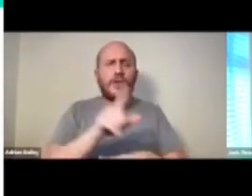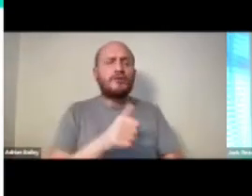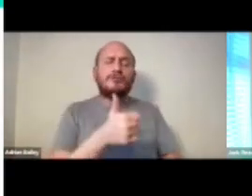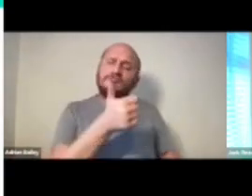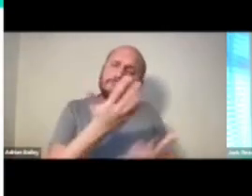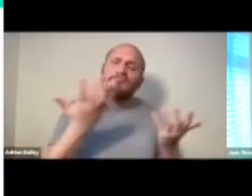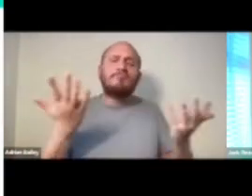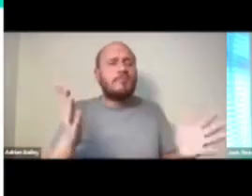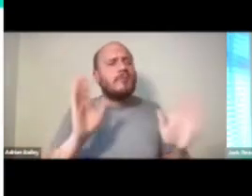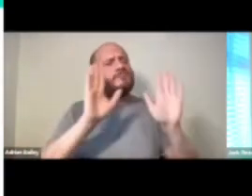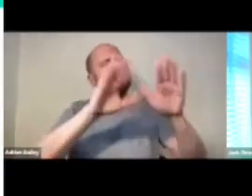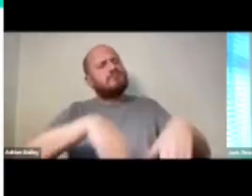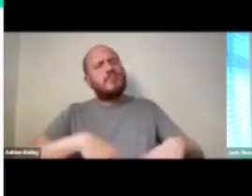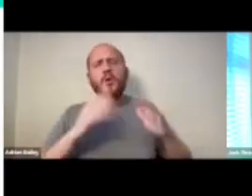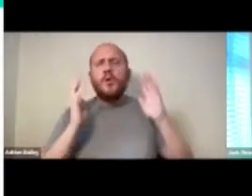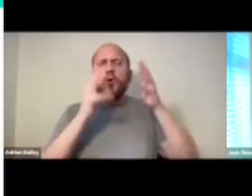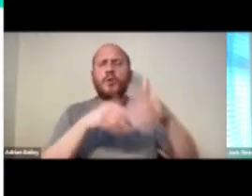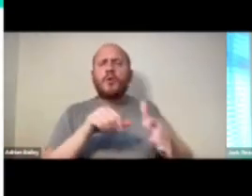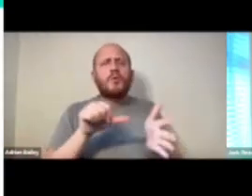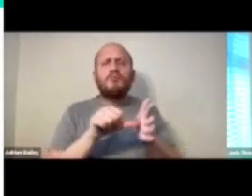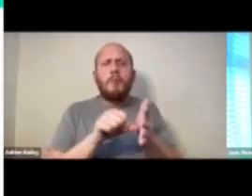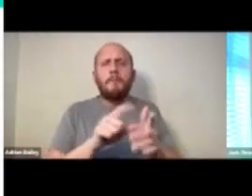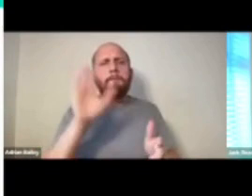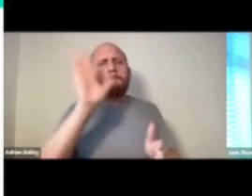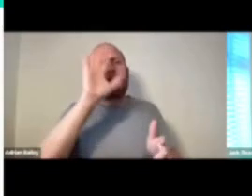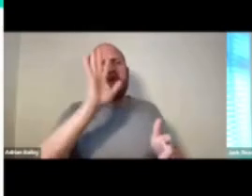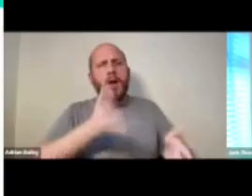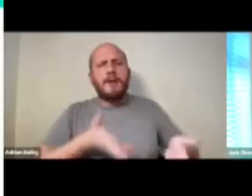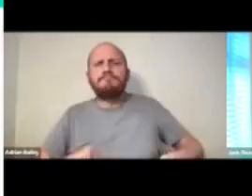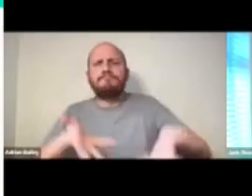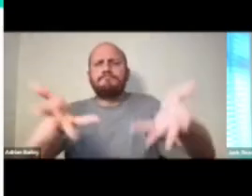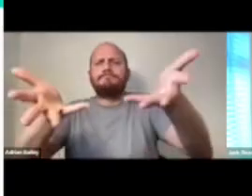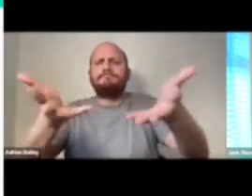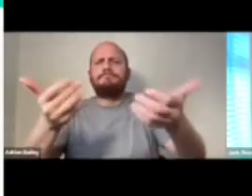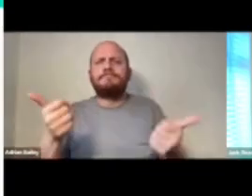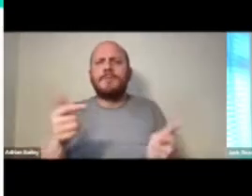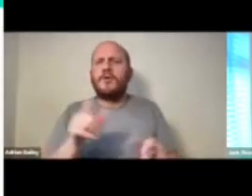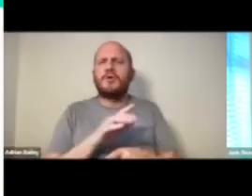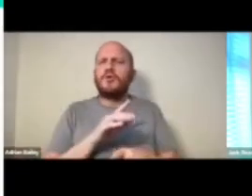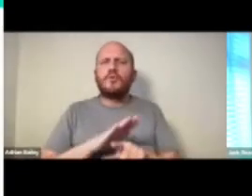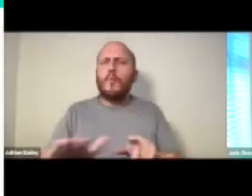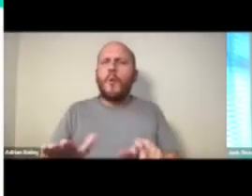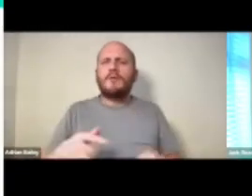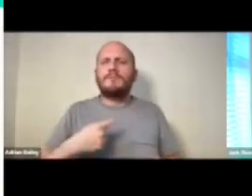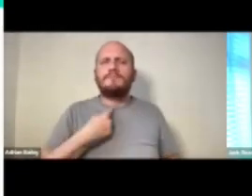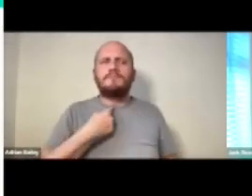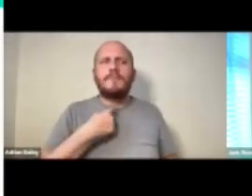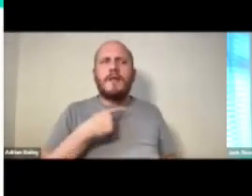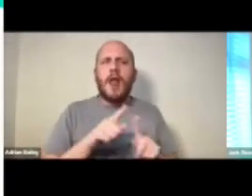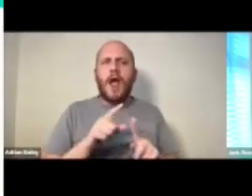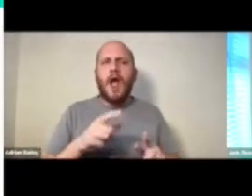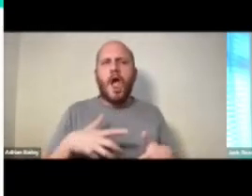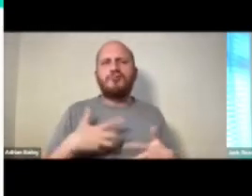quick, "No problem, see you later." Just be quick and genuine and try to avoid sounding negative or passive aggressive.